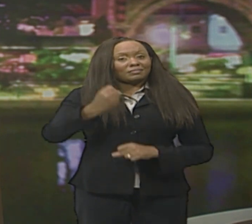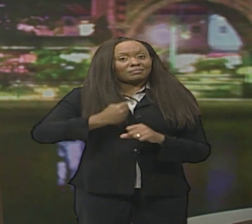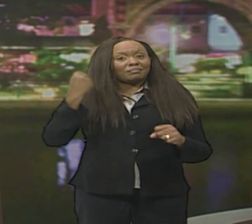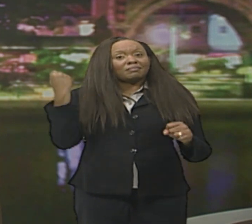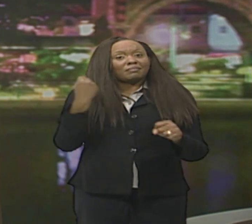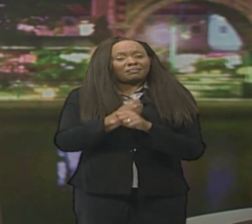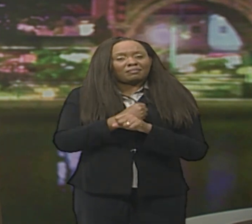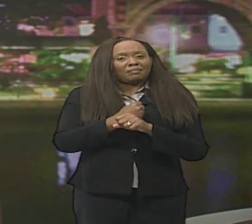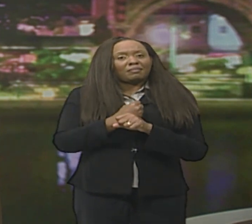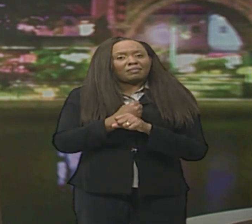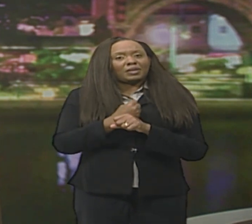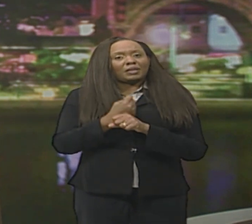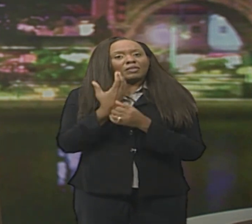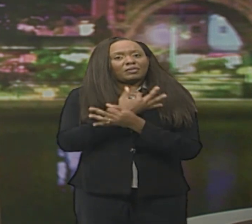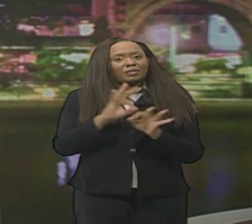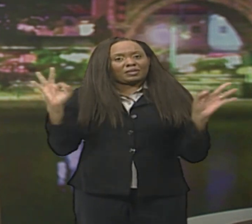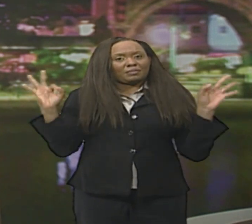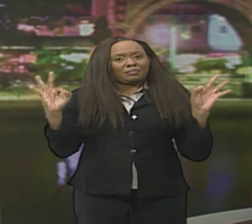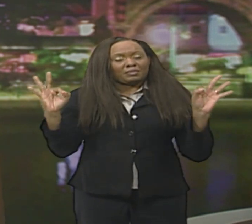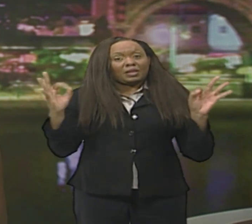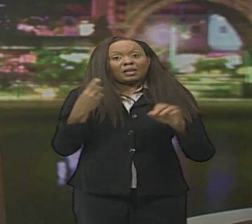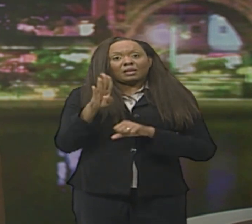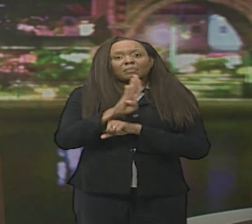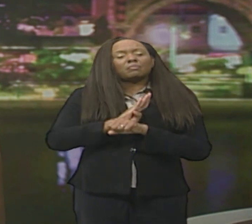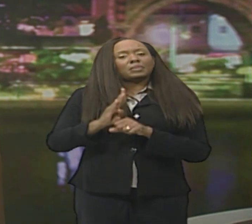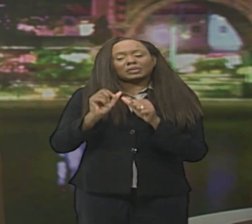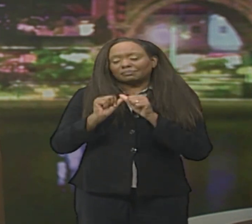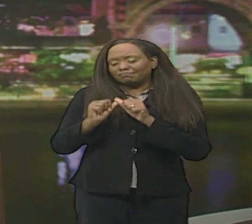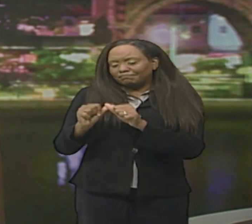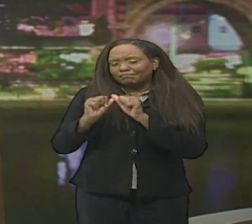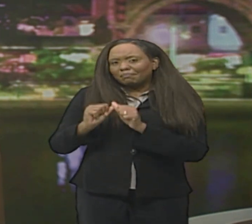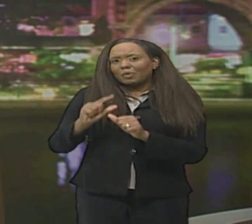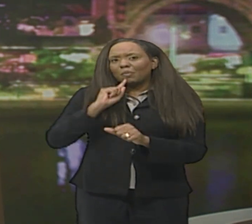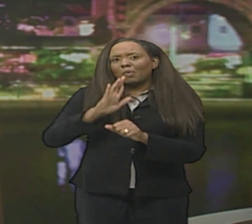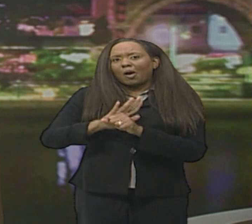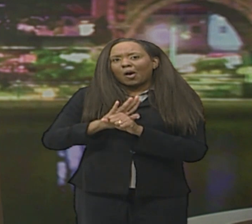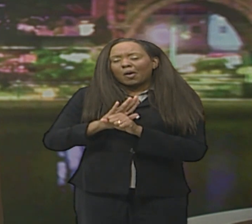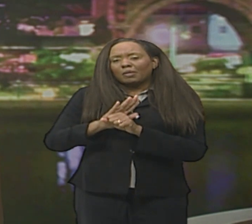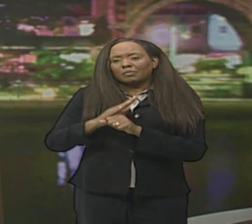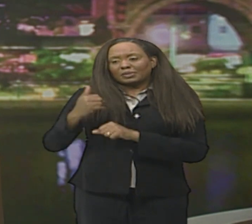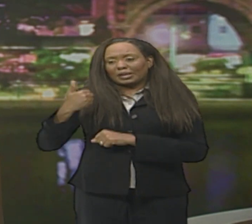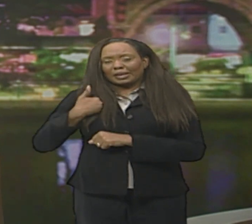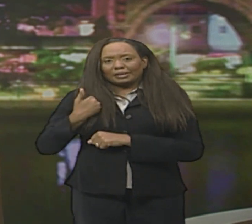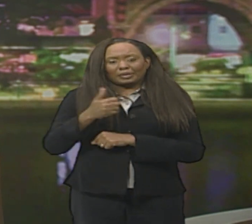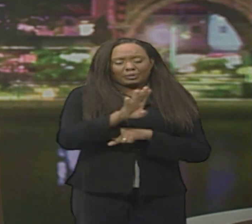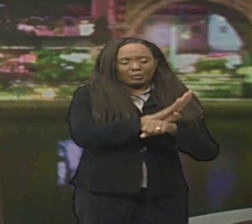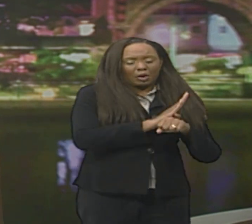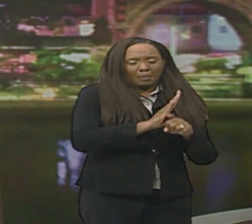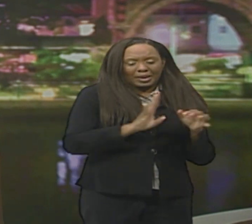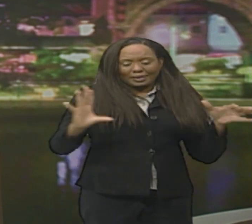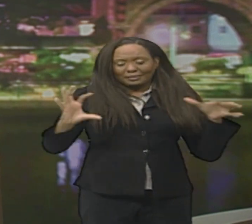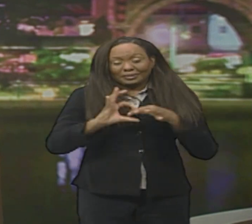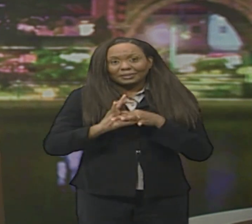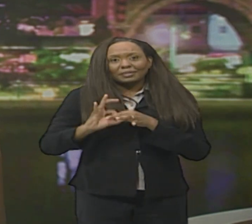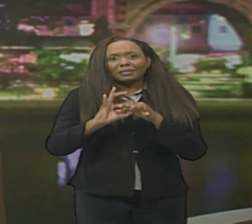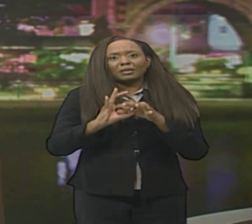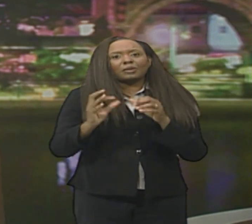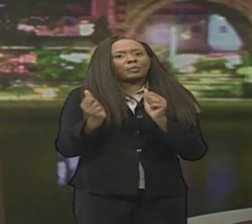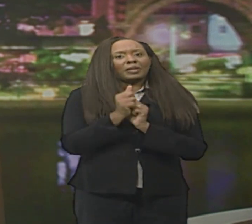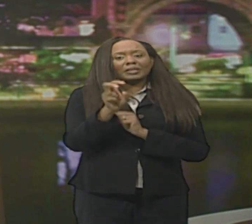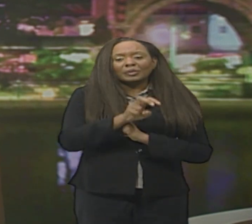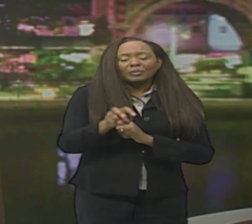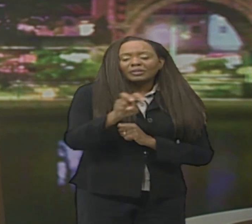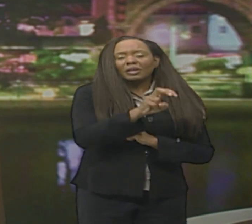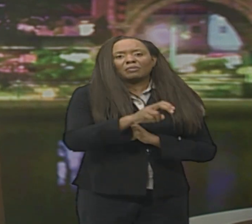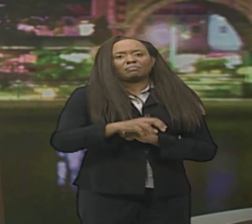as a federation, Barbados has pledged to continue working closely with the country on areas like tourism and business.